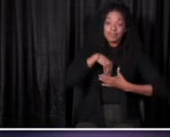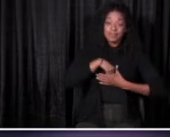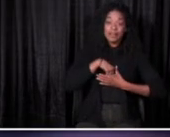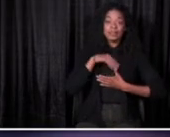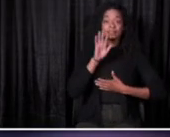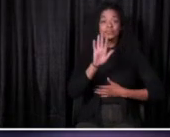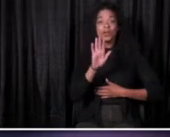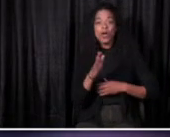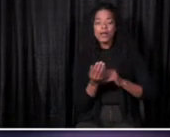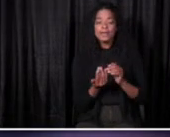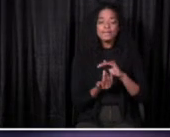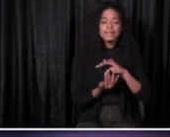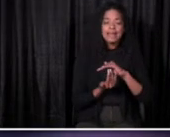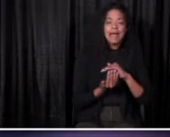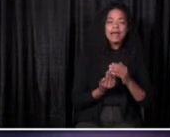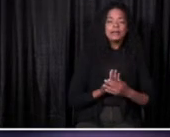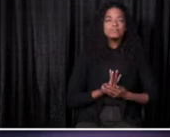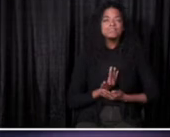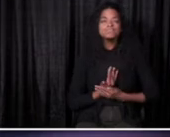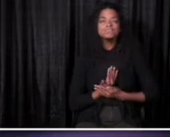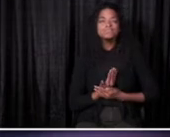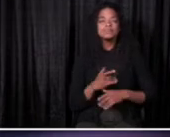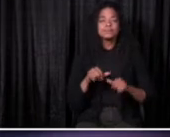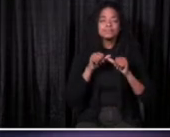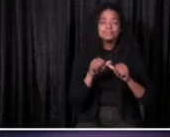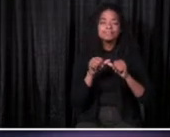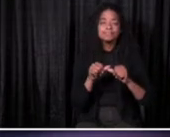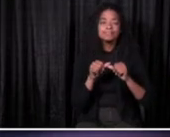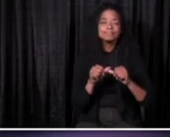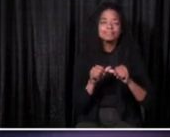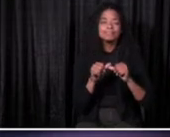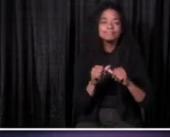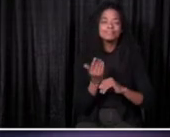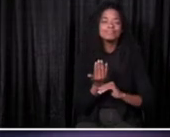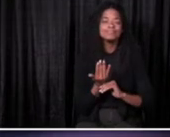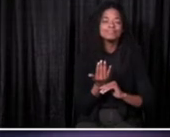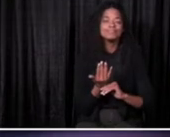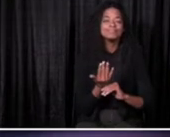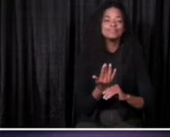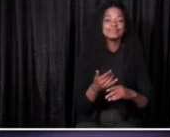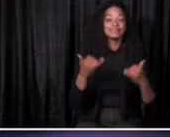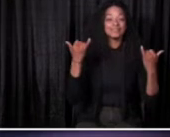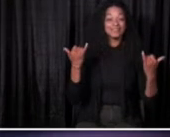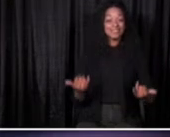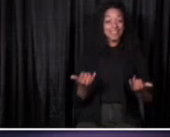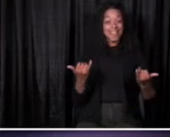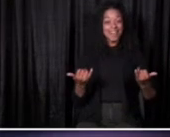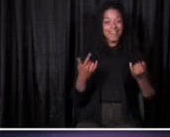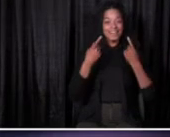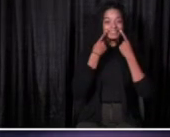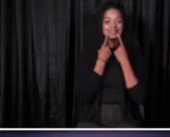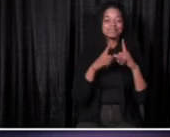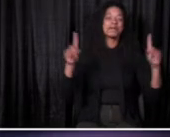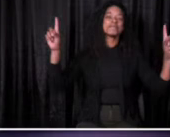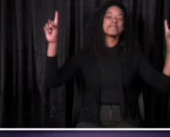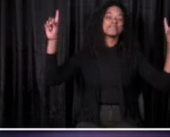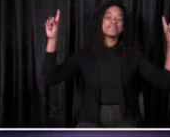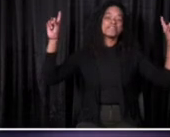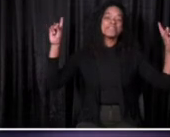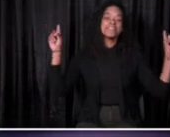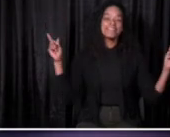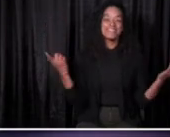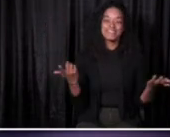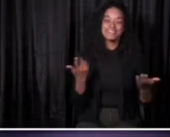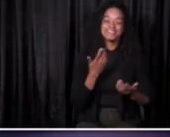deeply within you, and today you taste the sweet taste of success.